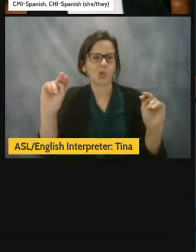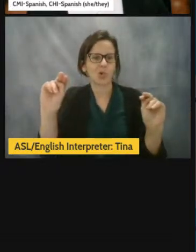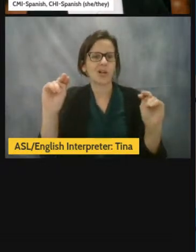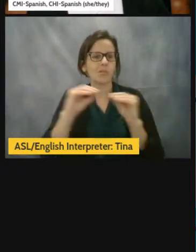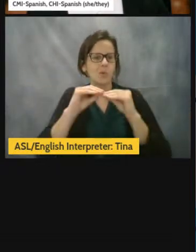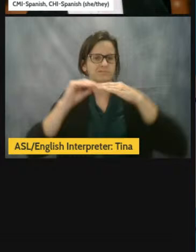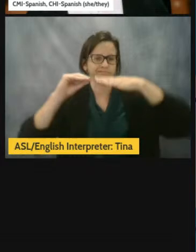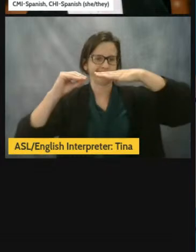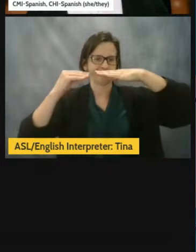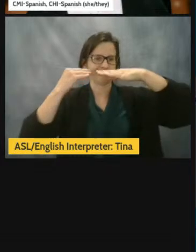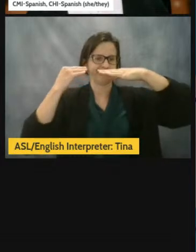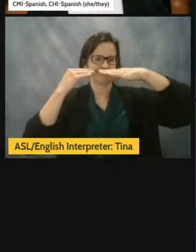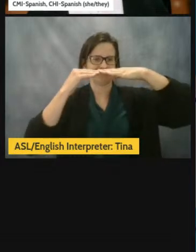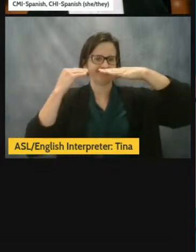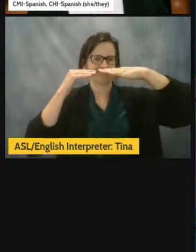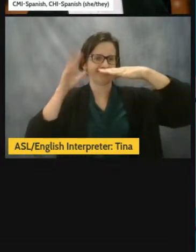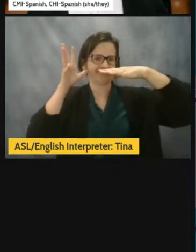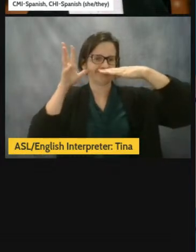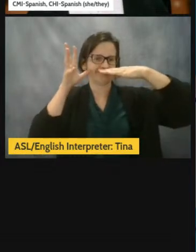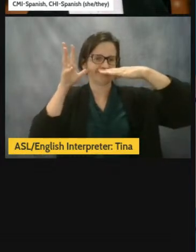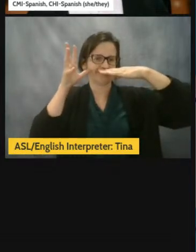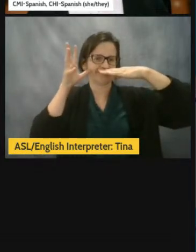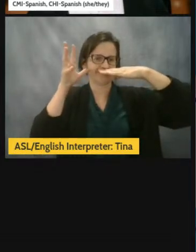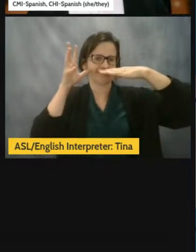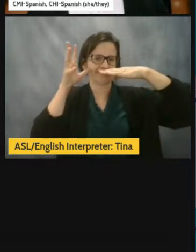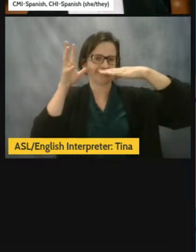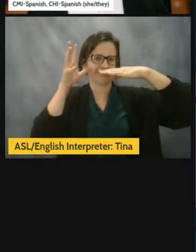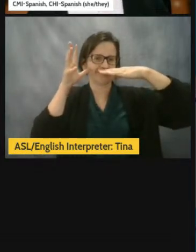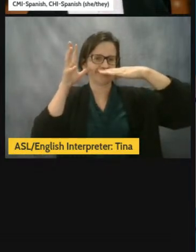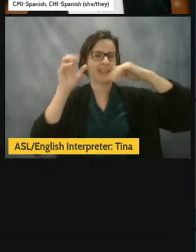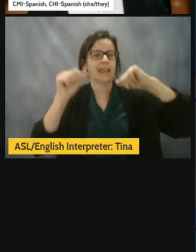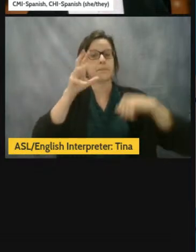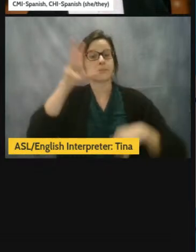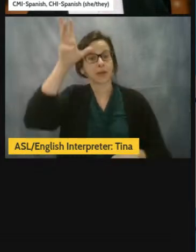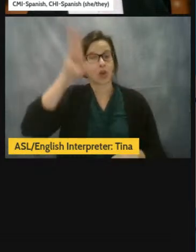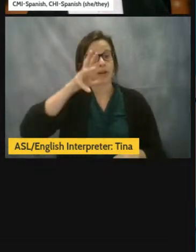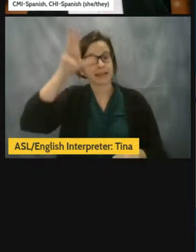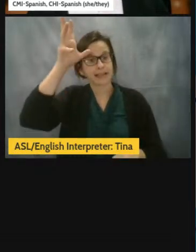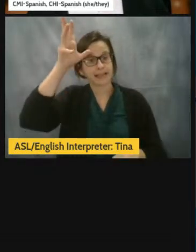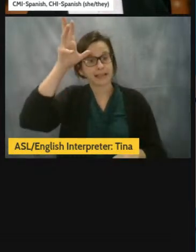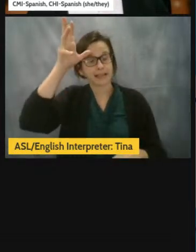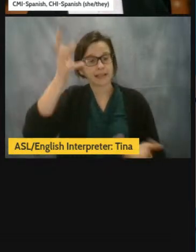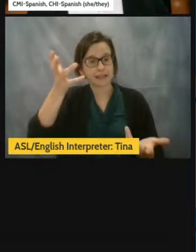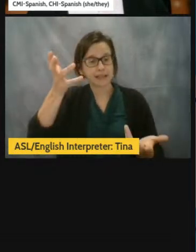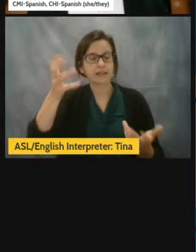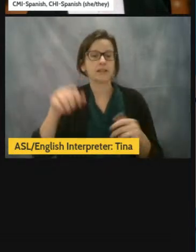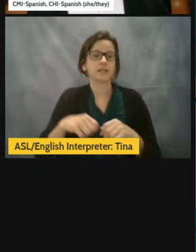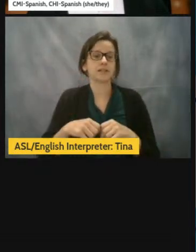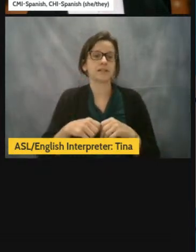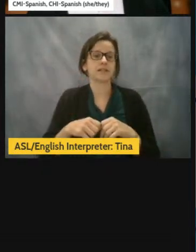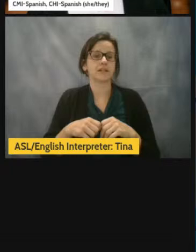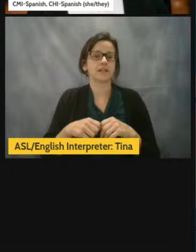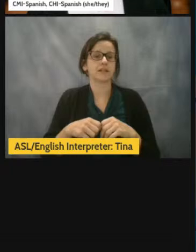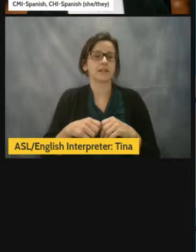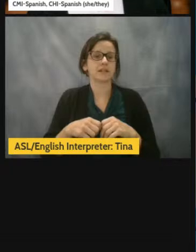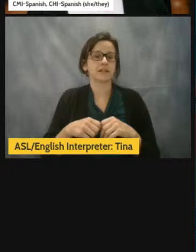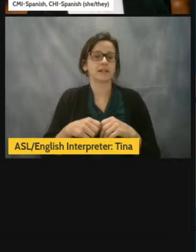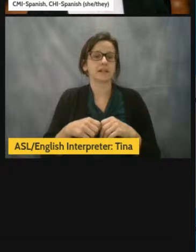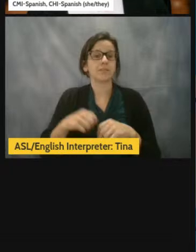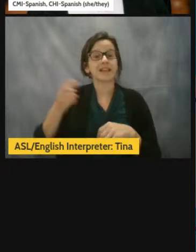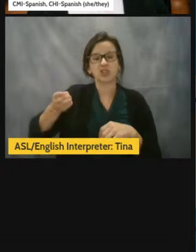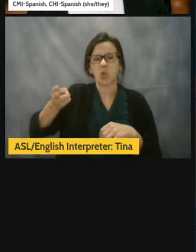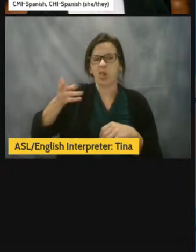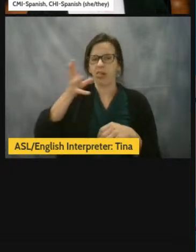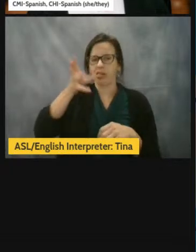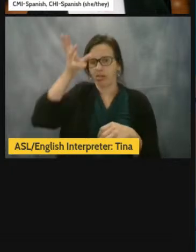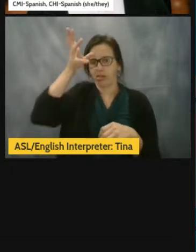face. So you can sign parents, plural, as mom and dad, how it has historically been